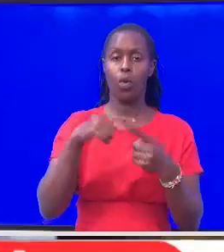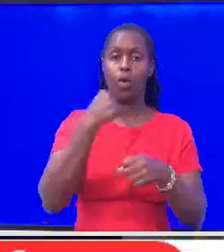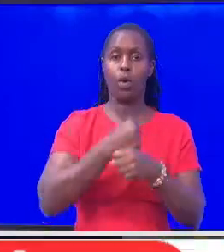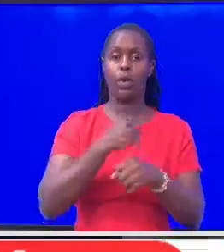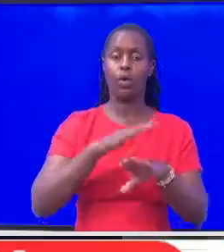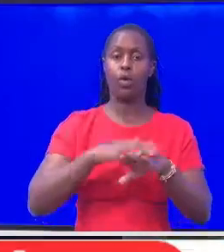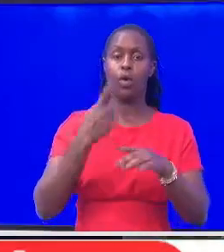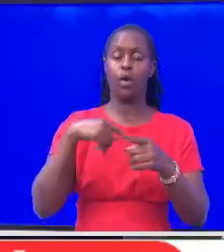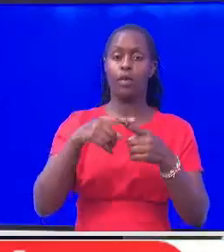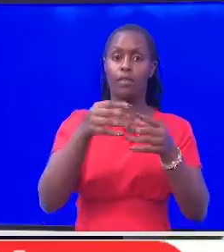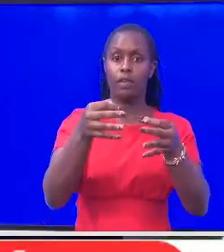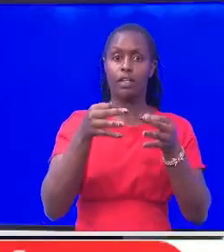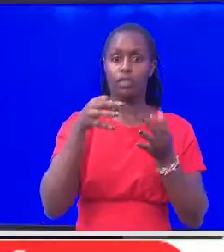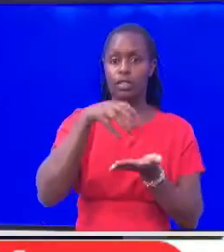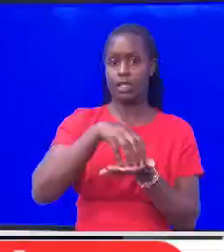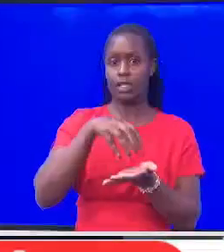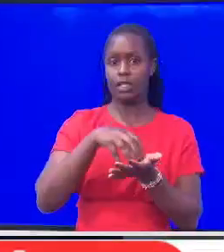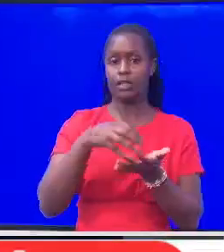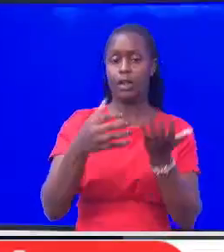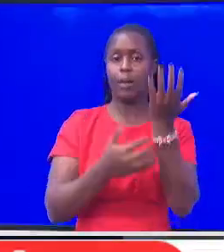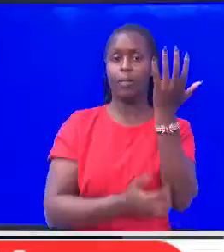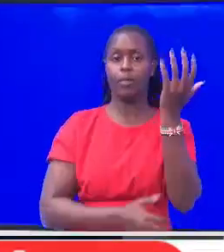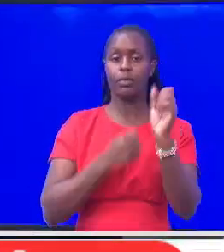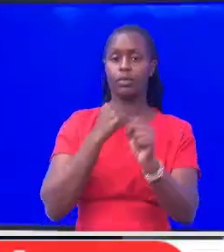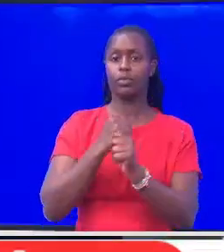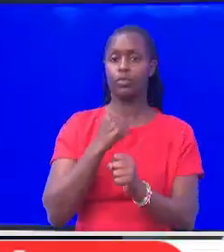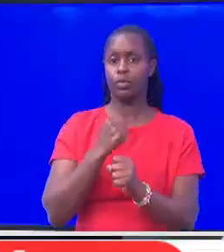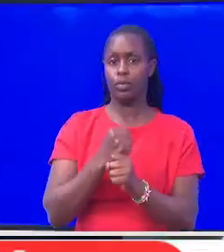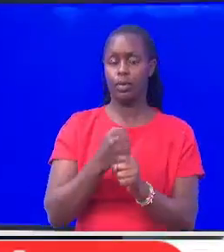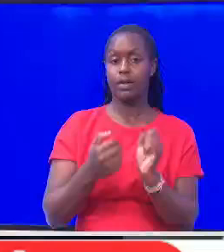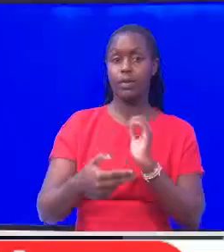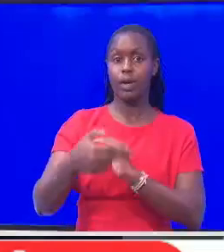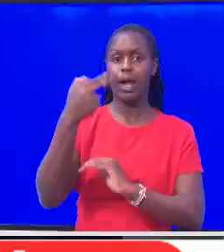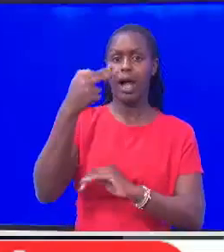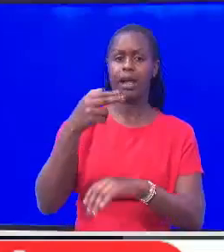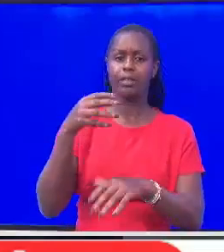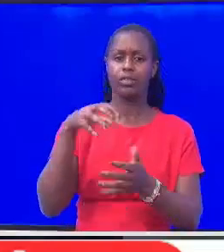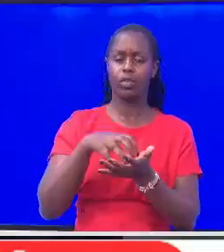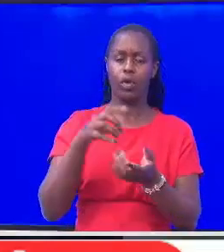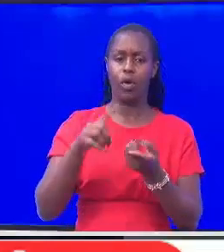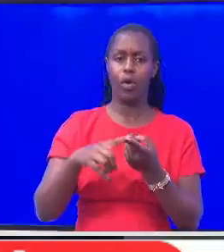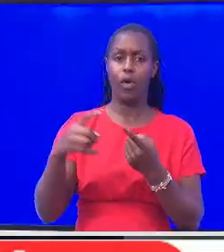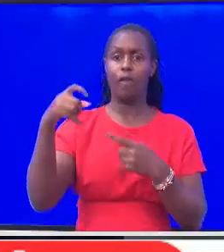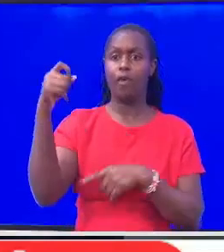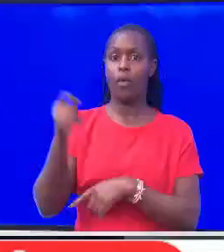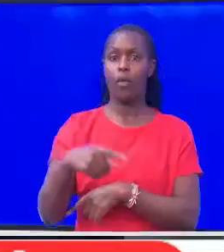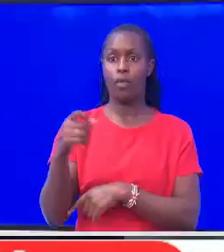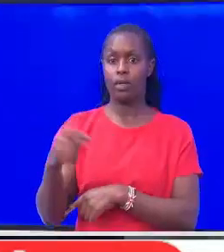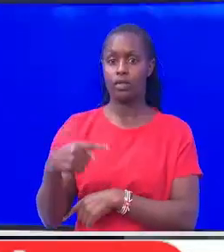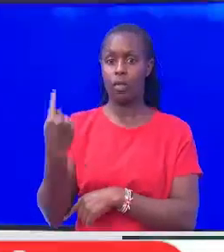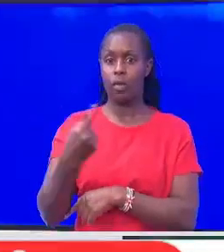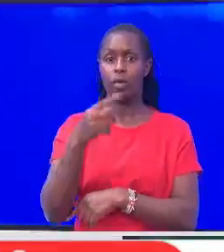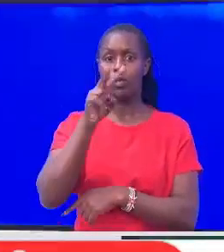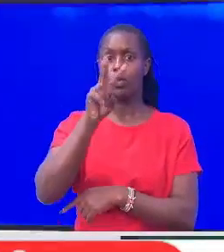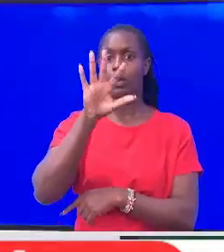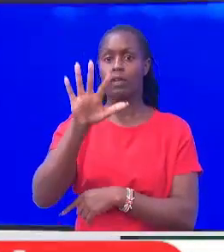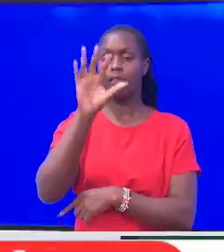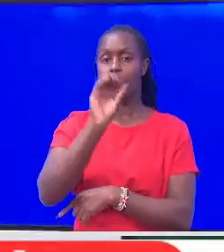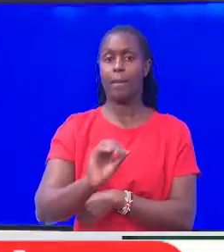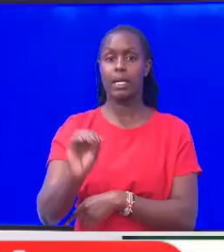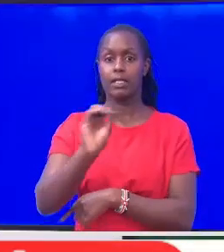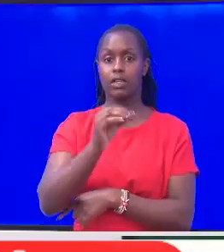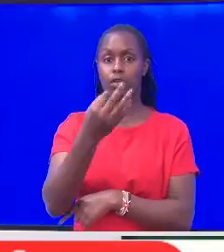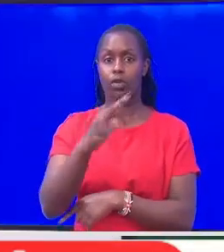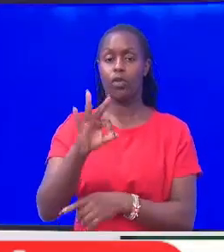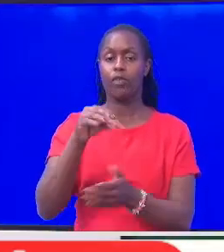job. Kitui County topped counties with the highest ratio of wages to revenue, where only 25% of its revenue